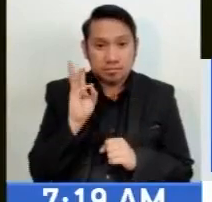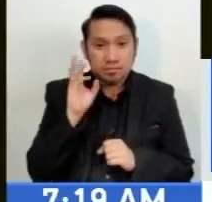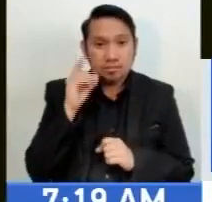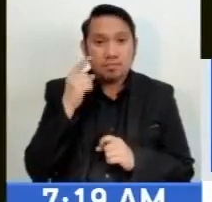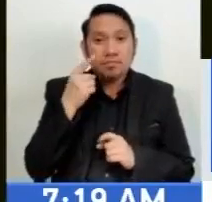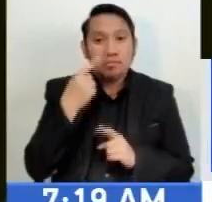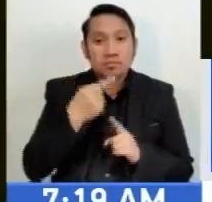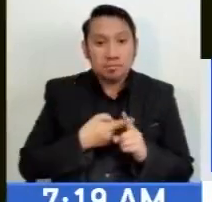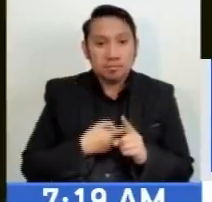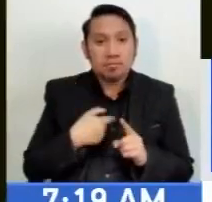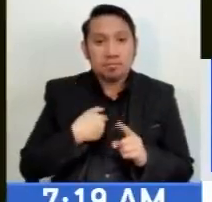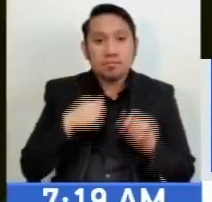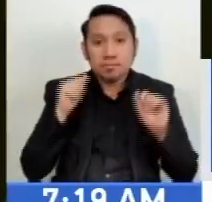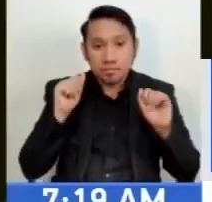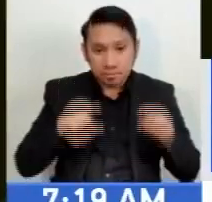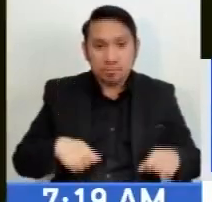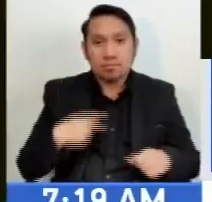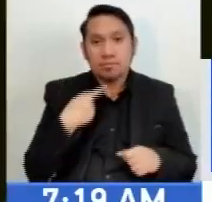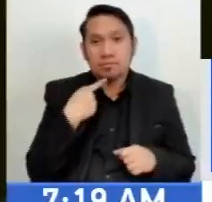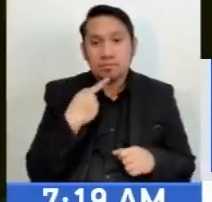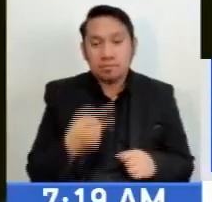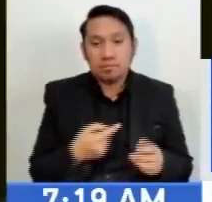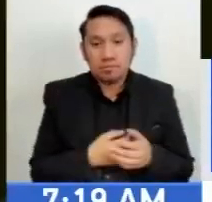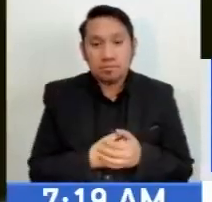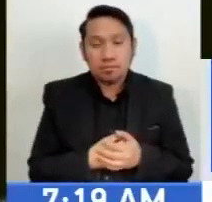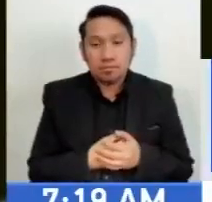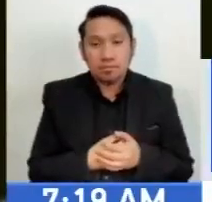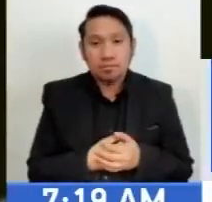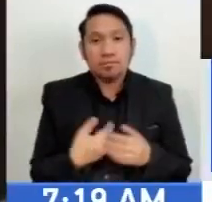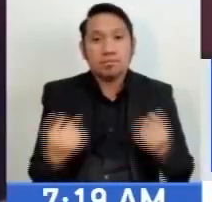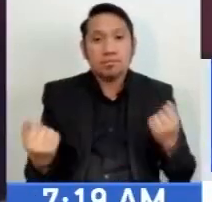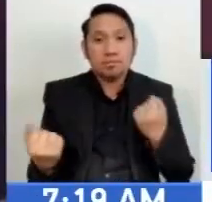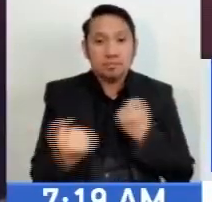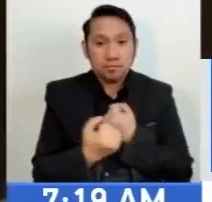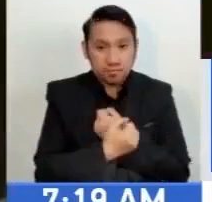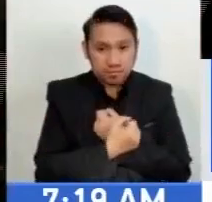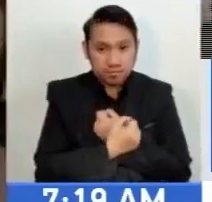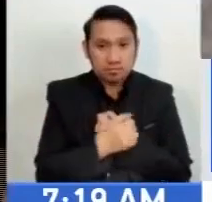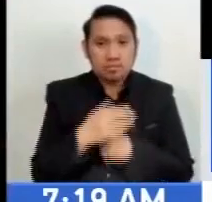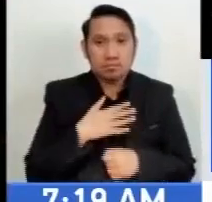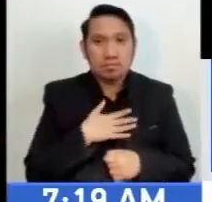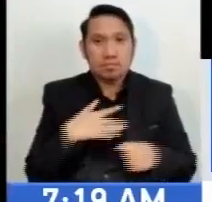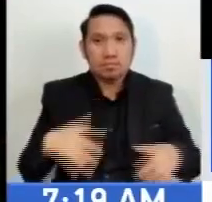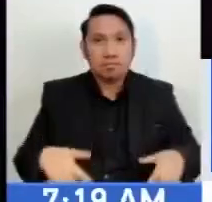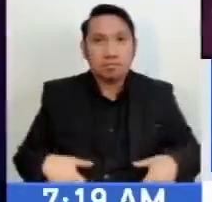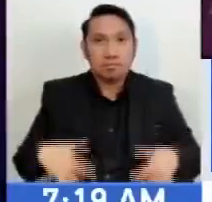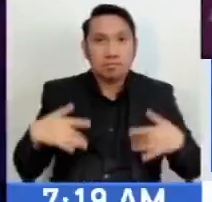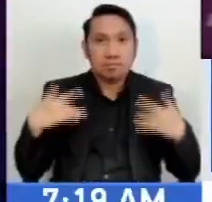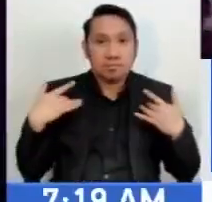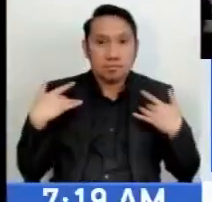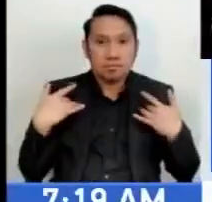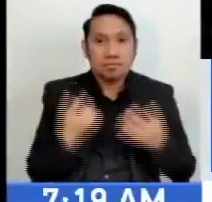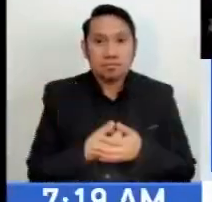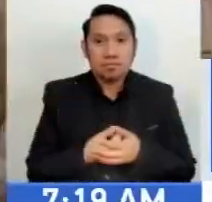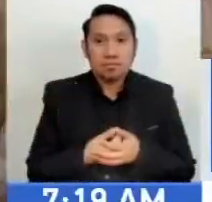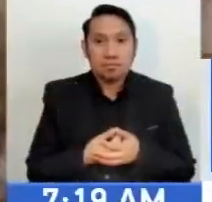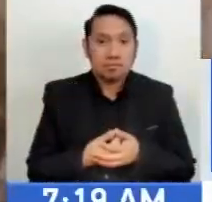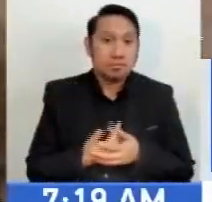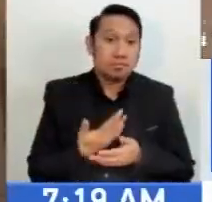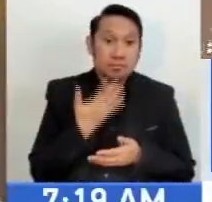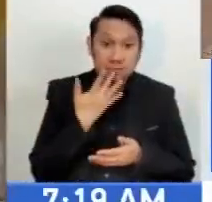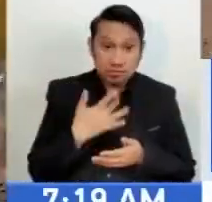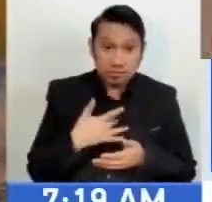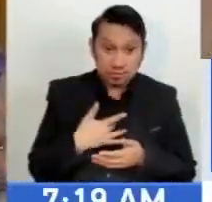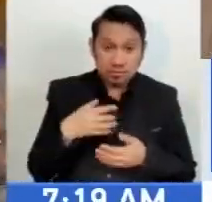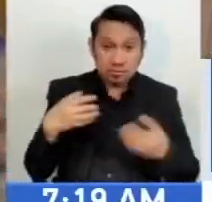say, is the love of my life. Sa birthday toast na pinangunahan ng kanyang anak na si